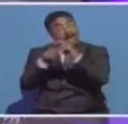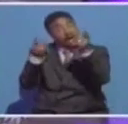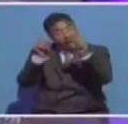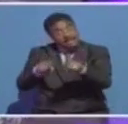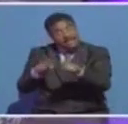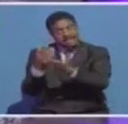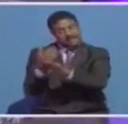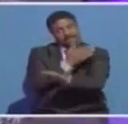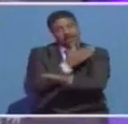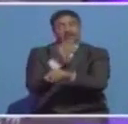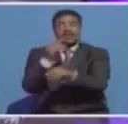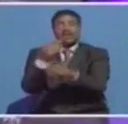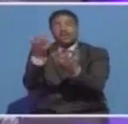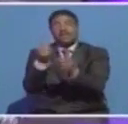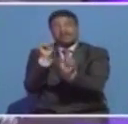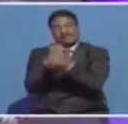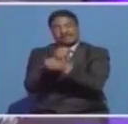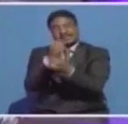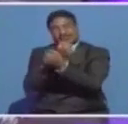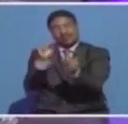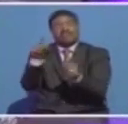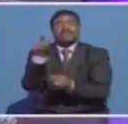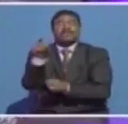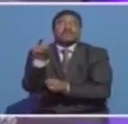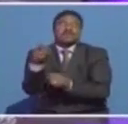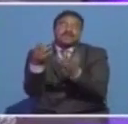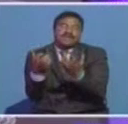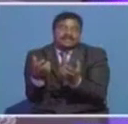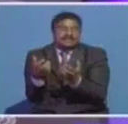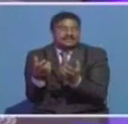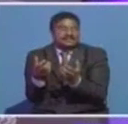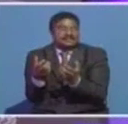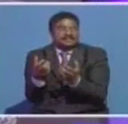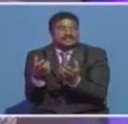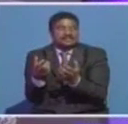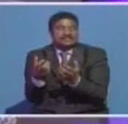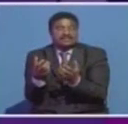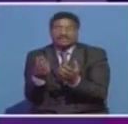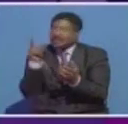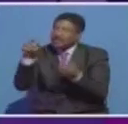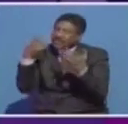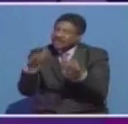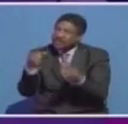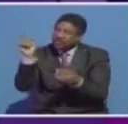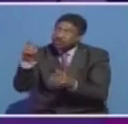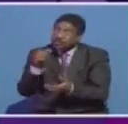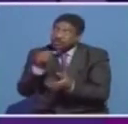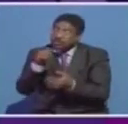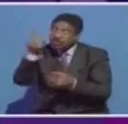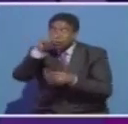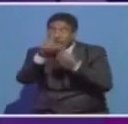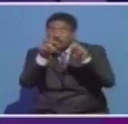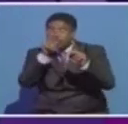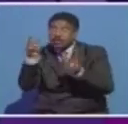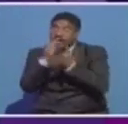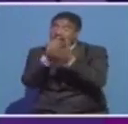has happened and the district is not able to deal with it at district level. Are you able to meet the demand for the boats? I